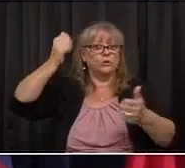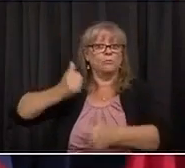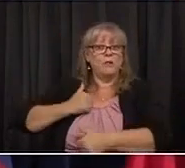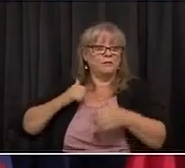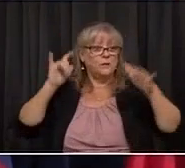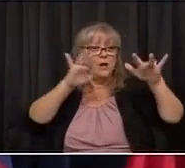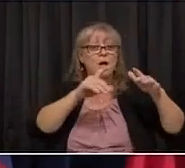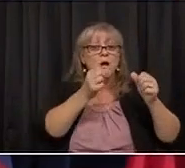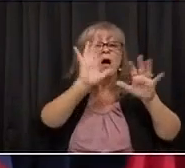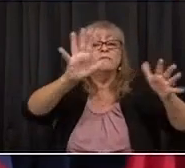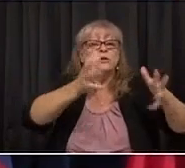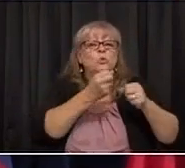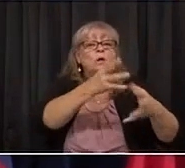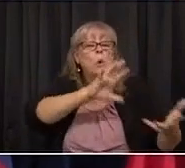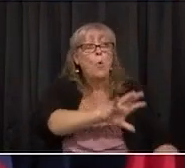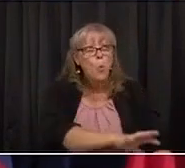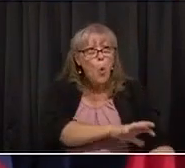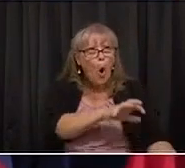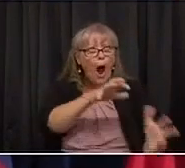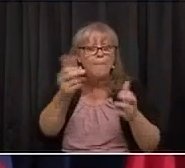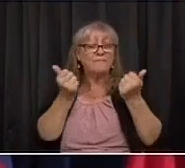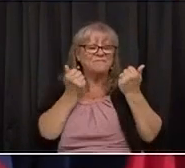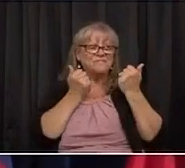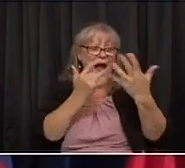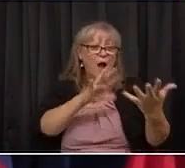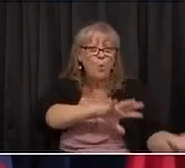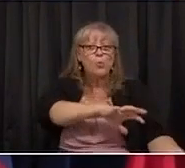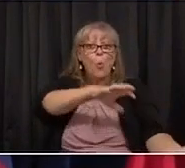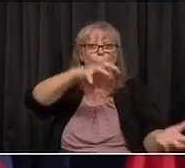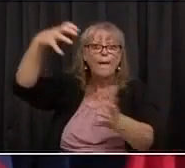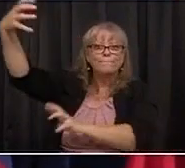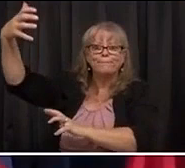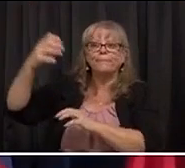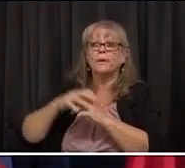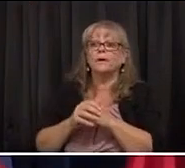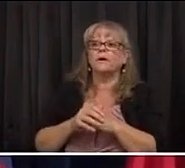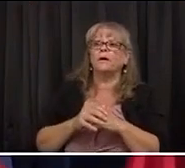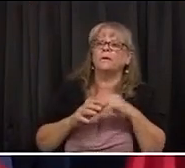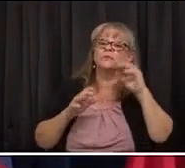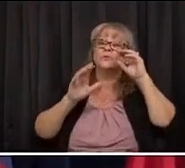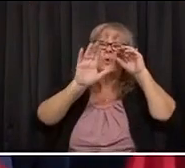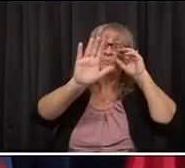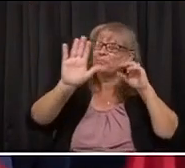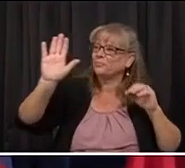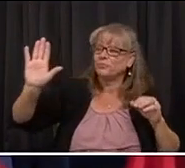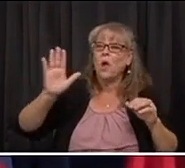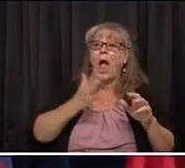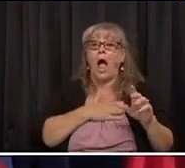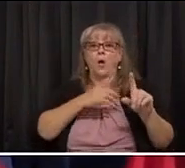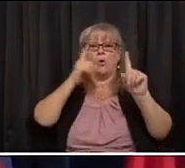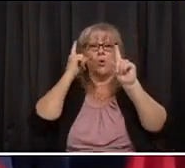Colorado would be to work to de-escalate rather than escalate. We want order rather than